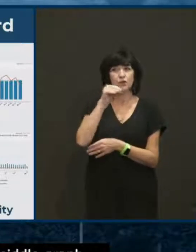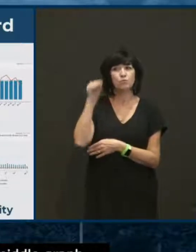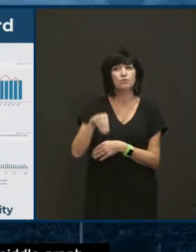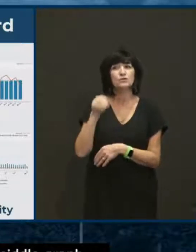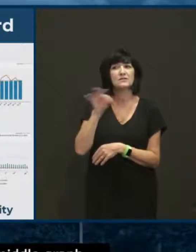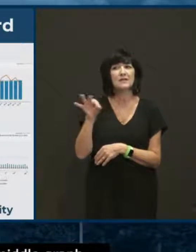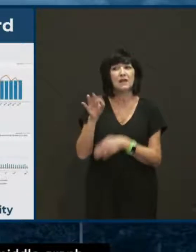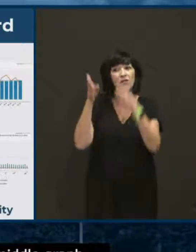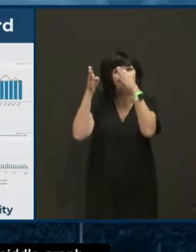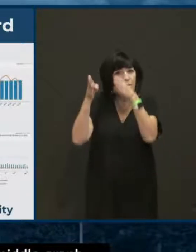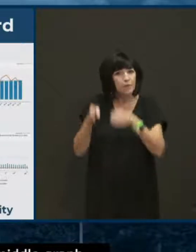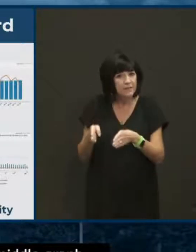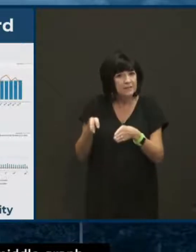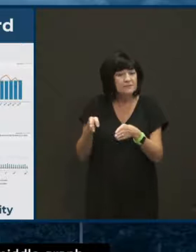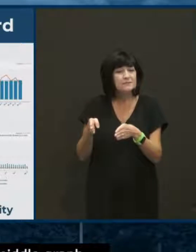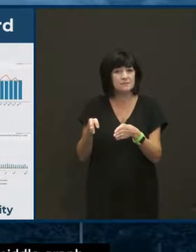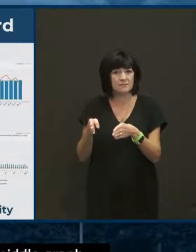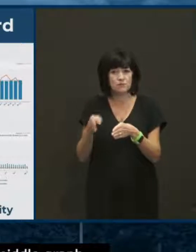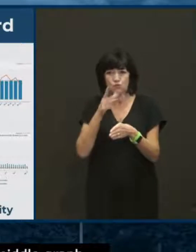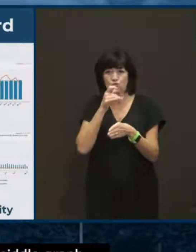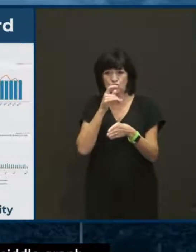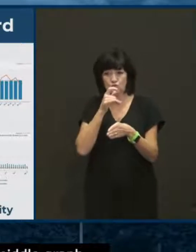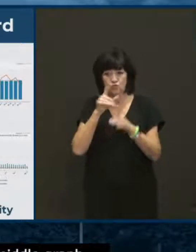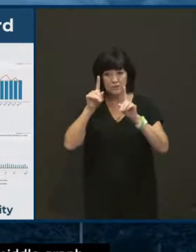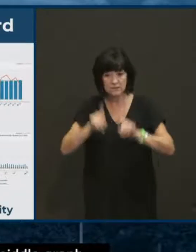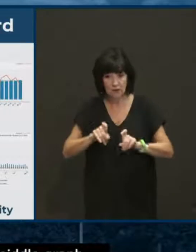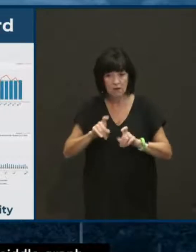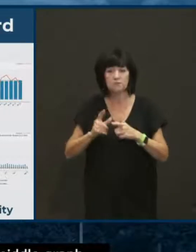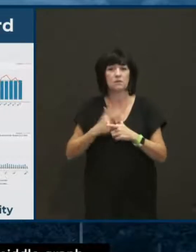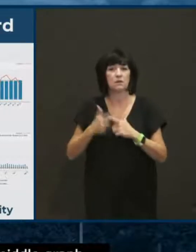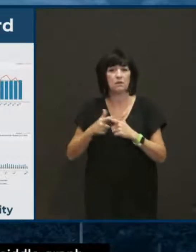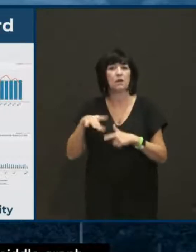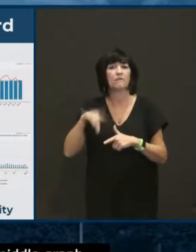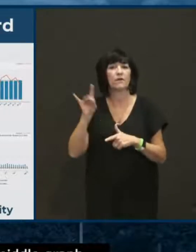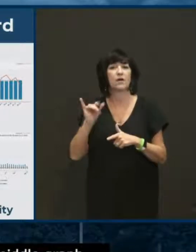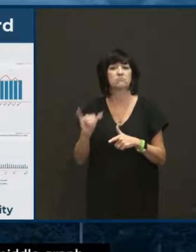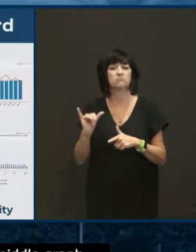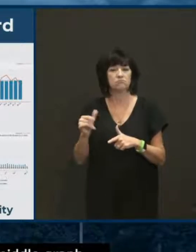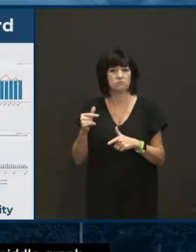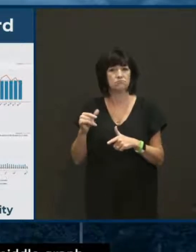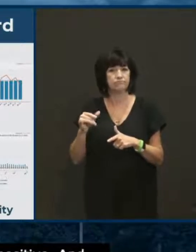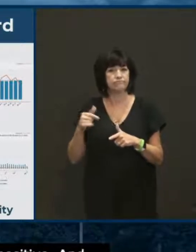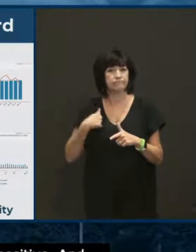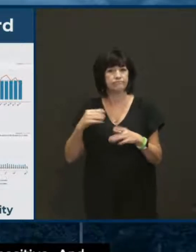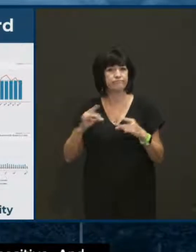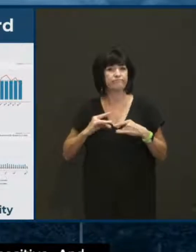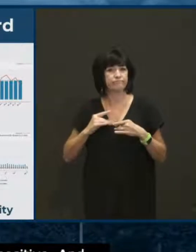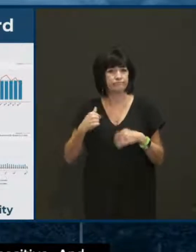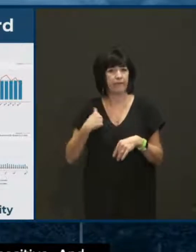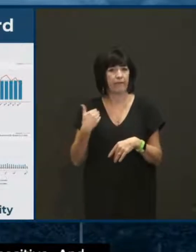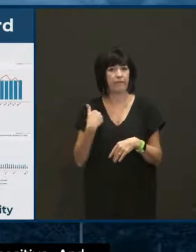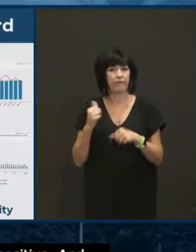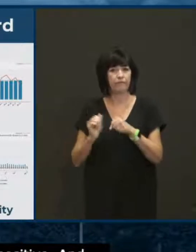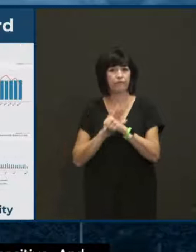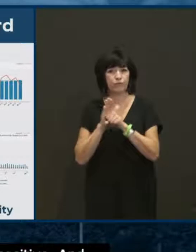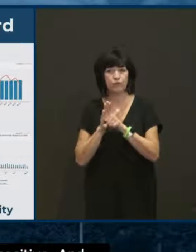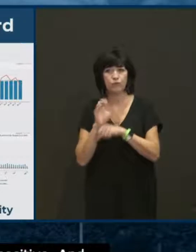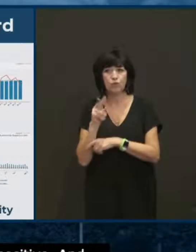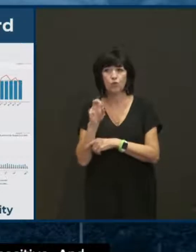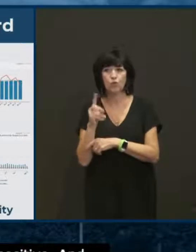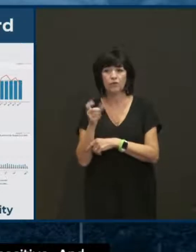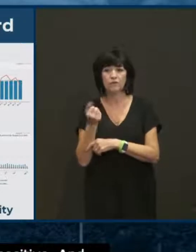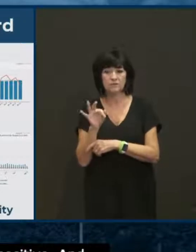percentage of persons tested positive. So that's going to be a higher percentage because, for instance, when I got